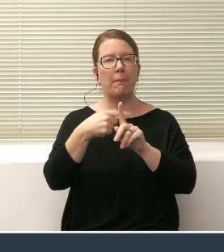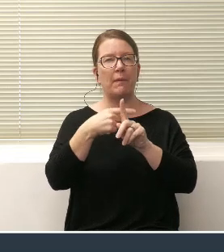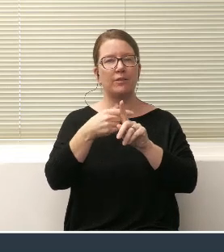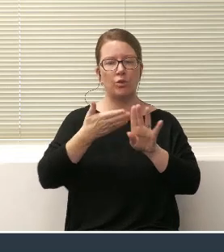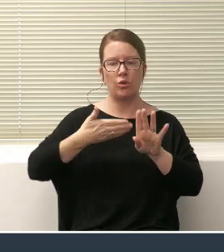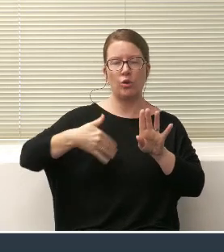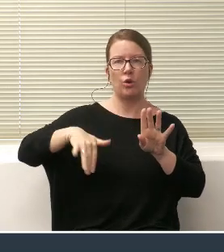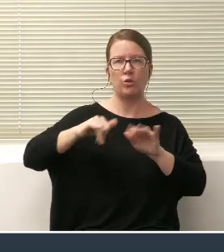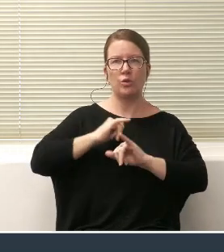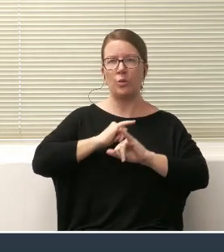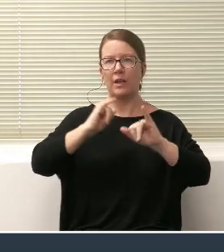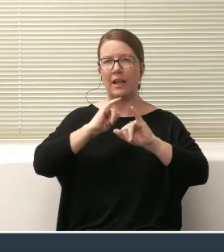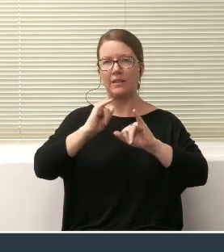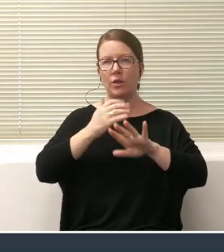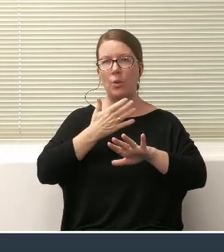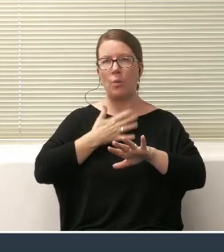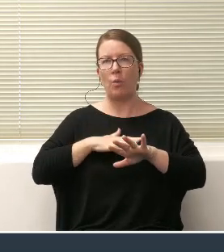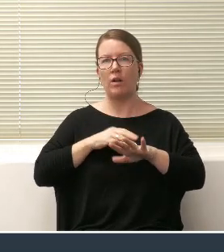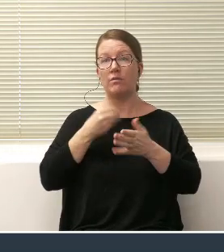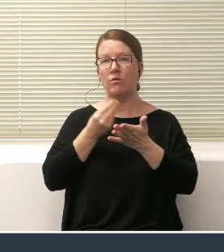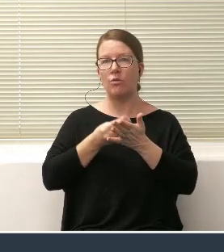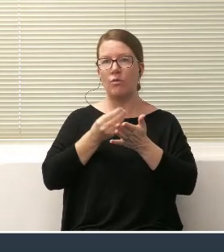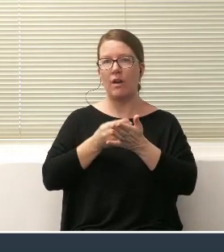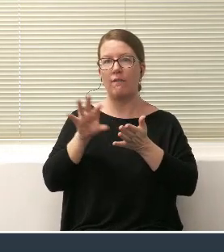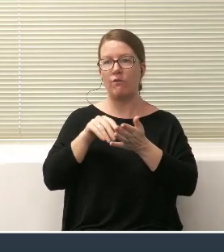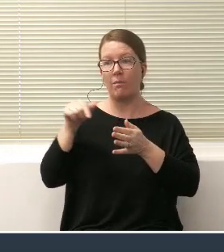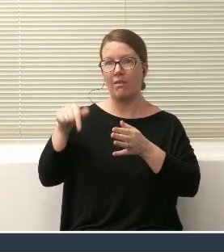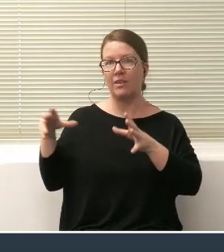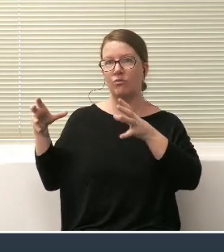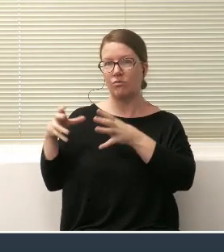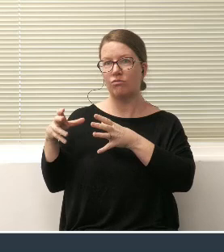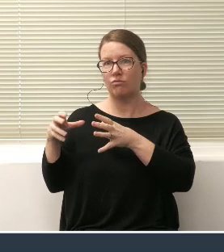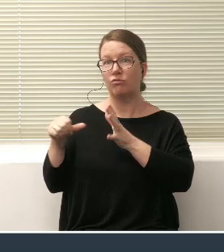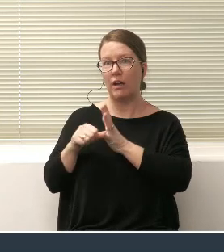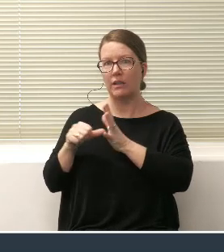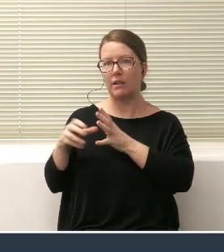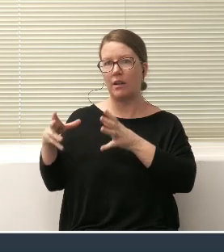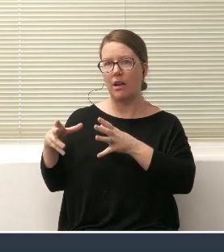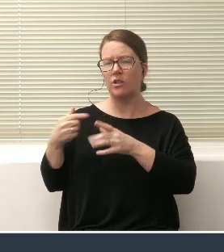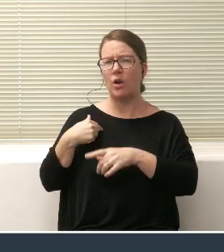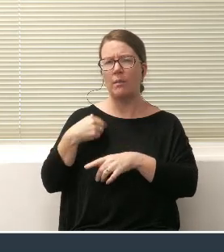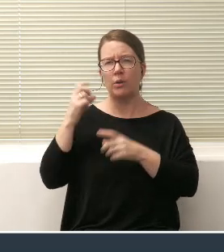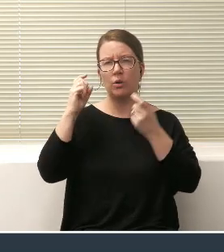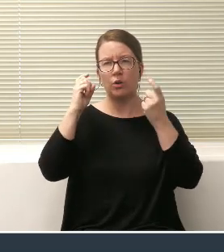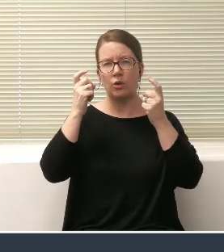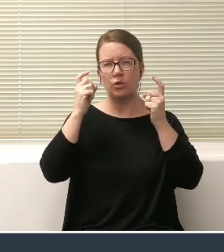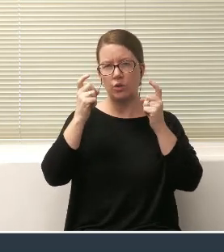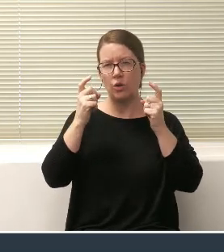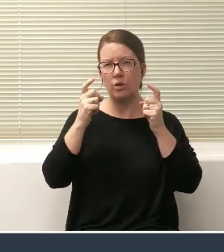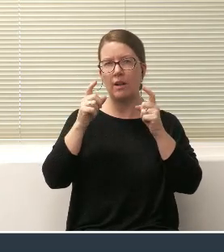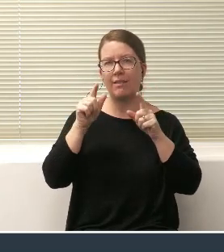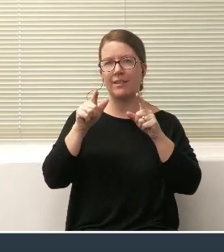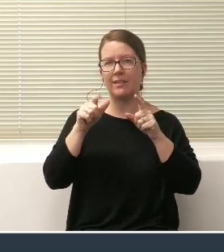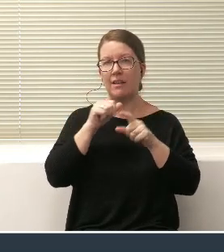hazards, they want to fund out of this rate already. So I'm a little concerned about this